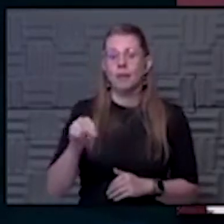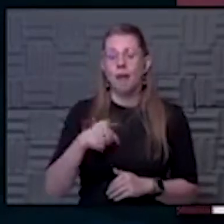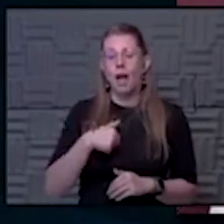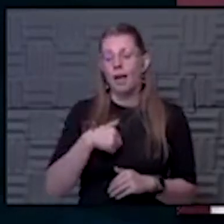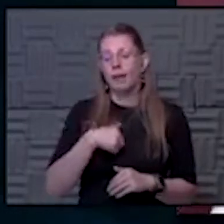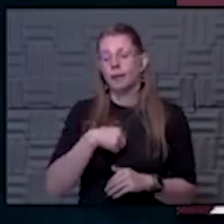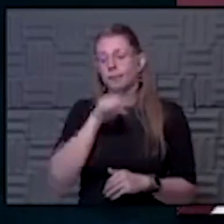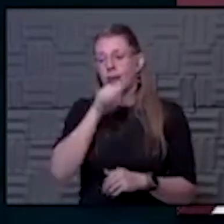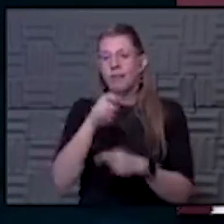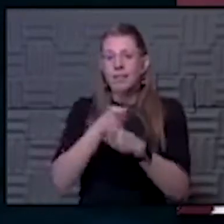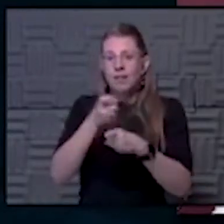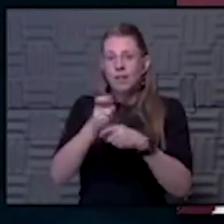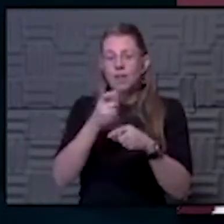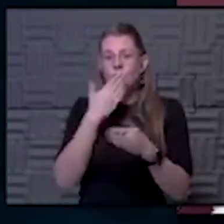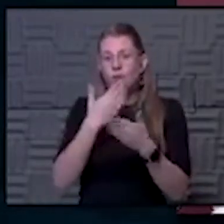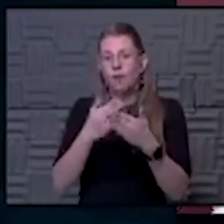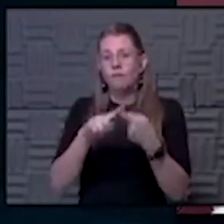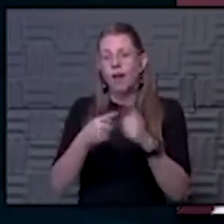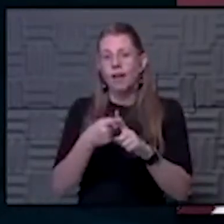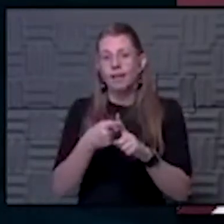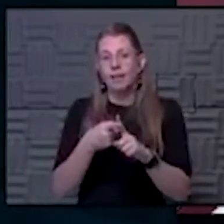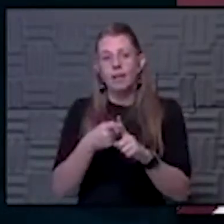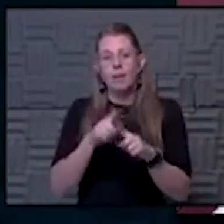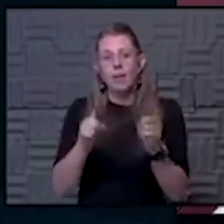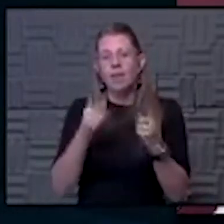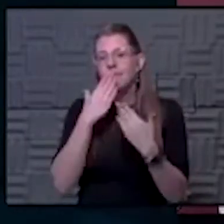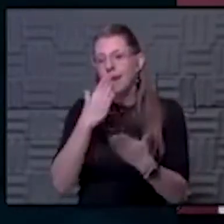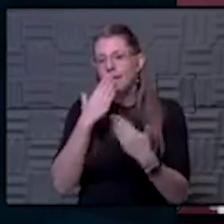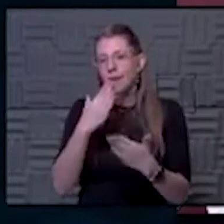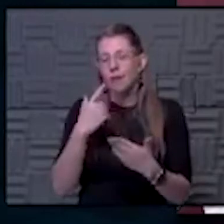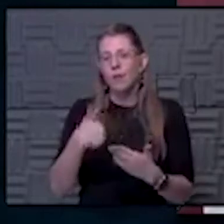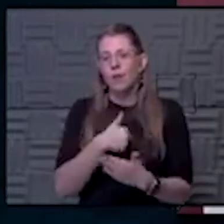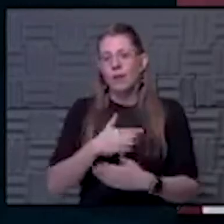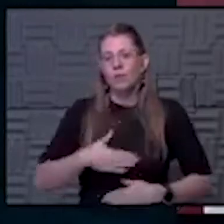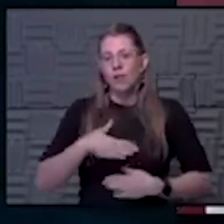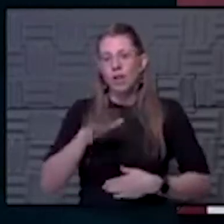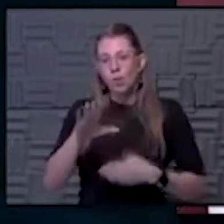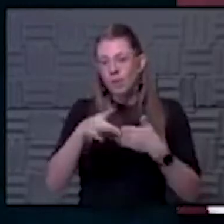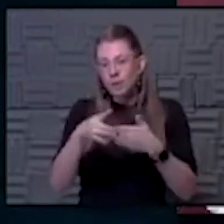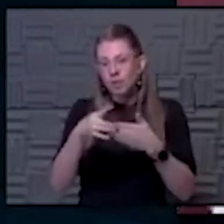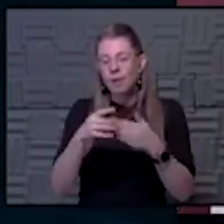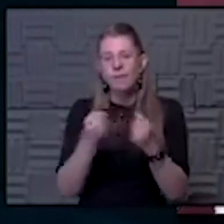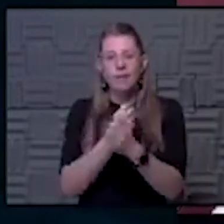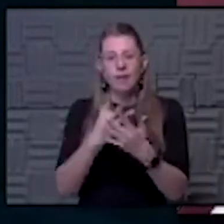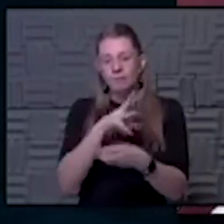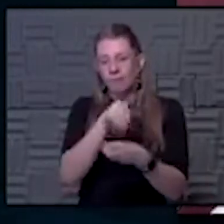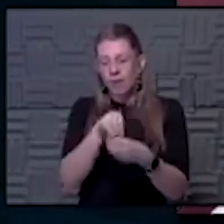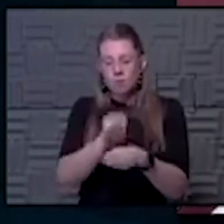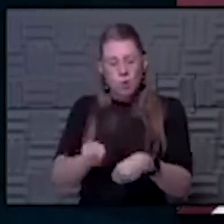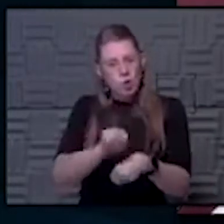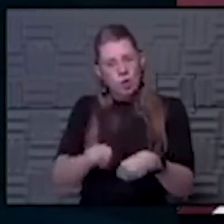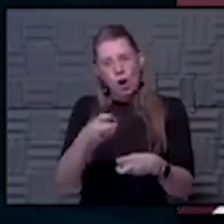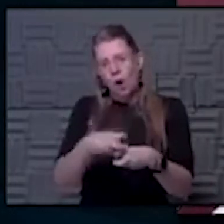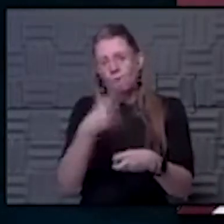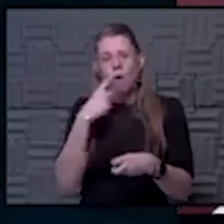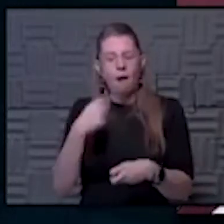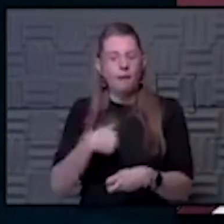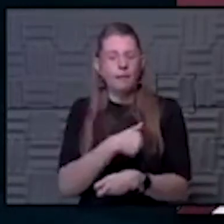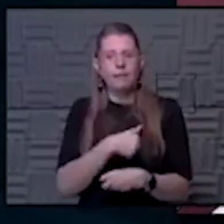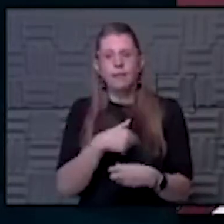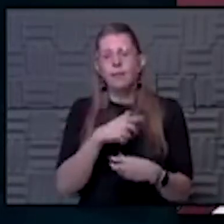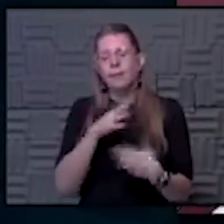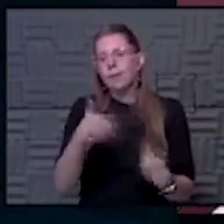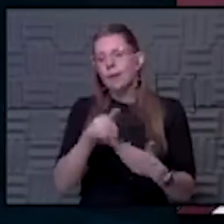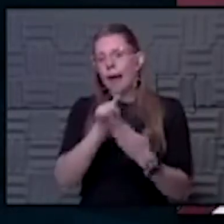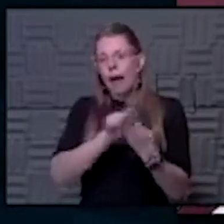you're a good friend, but I also want to say thank you. You so appreciate your leadership and all that you've done and how hard you've worked for us and the hours you've spent, you and